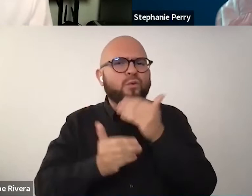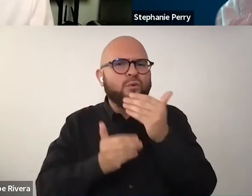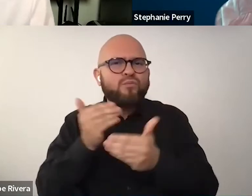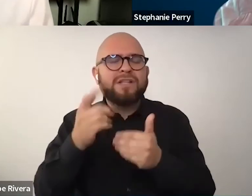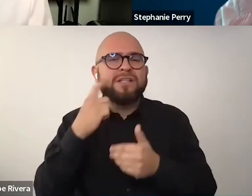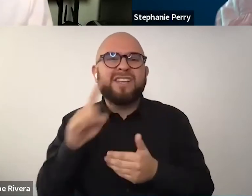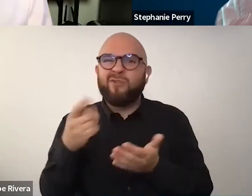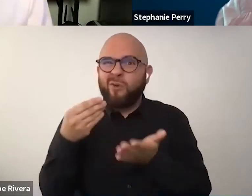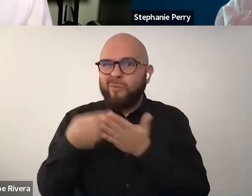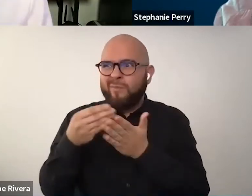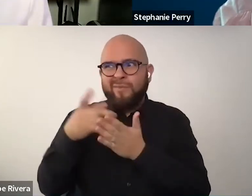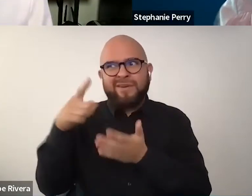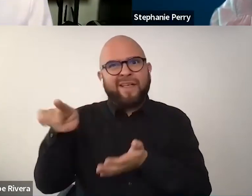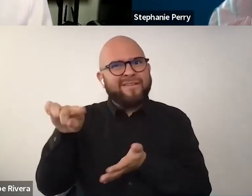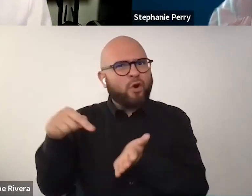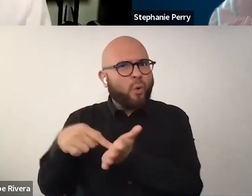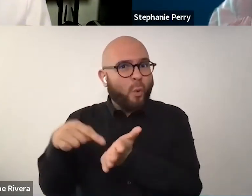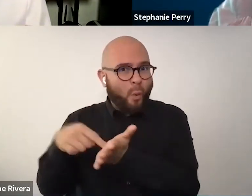are owed?